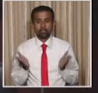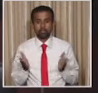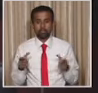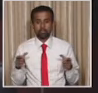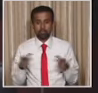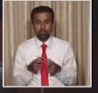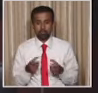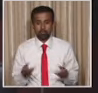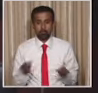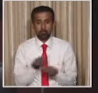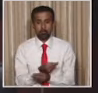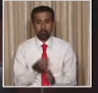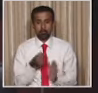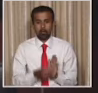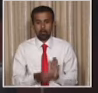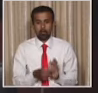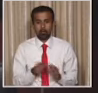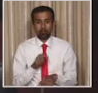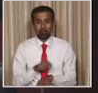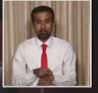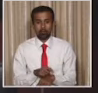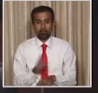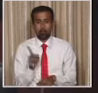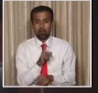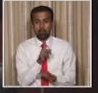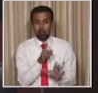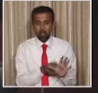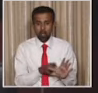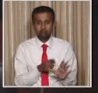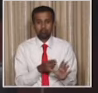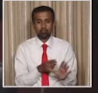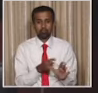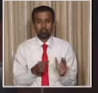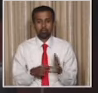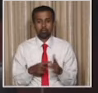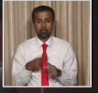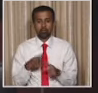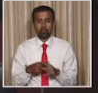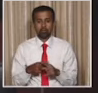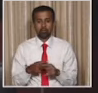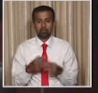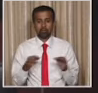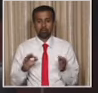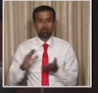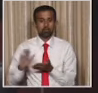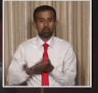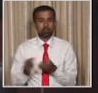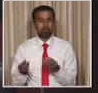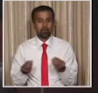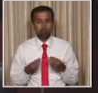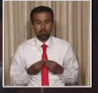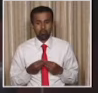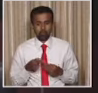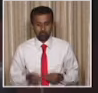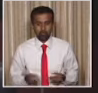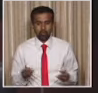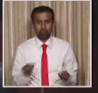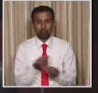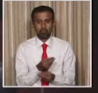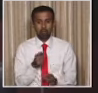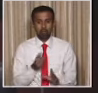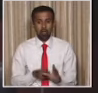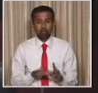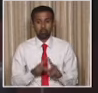one. So market access from year one. This is coming 10 years down the road. So FTAs alone won't do. It